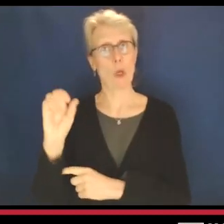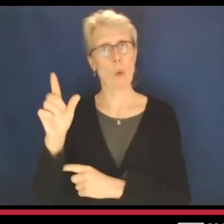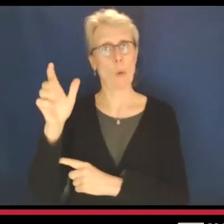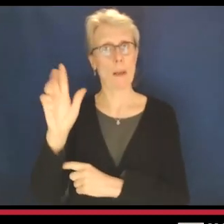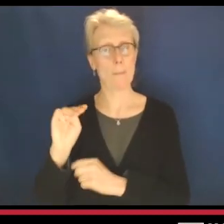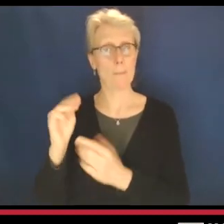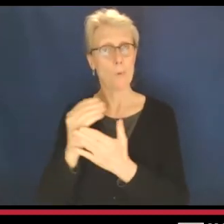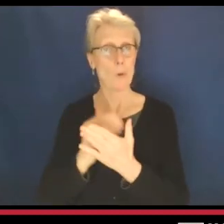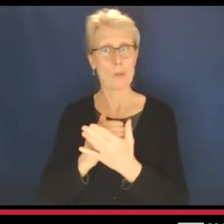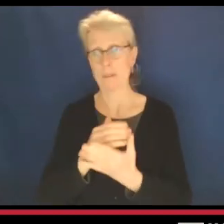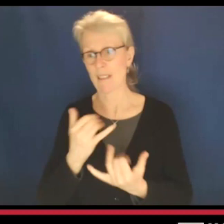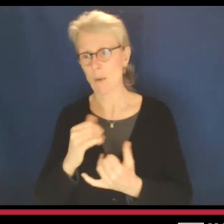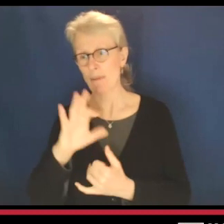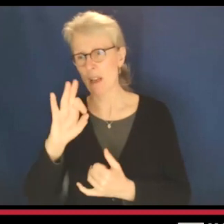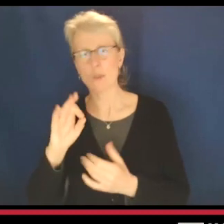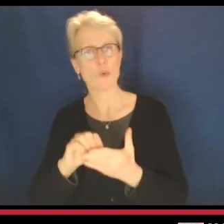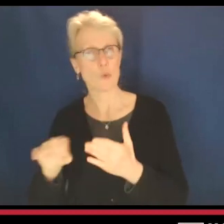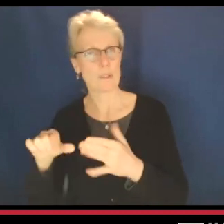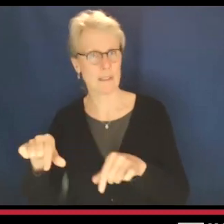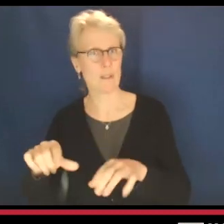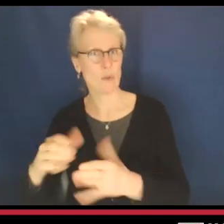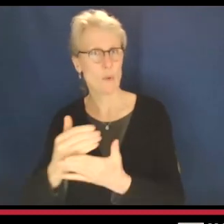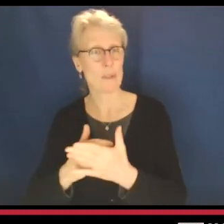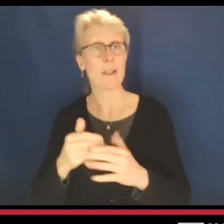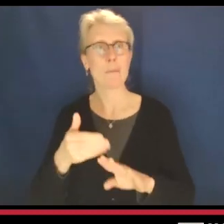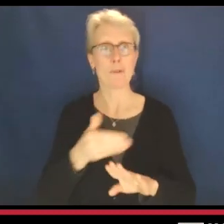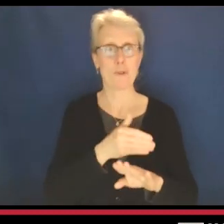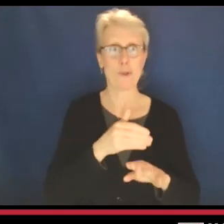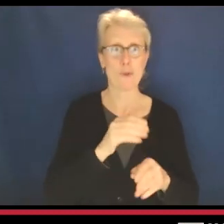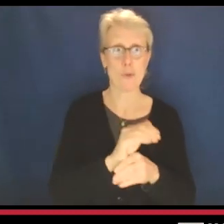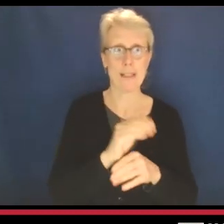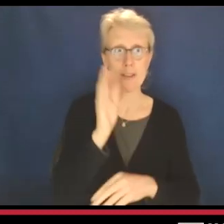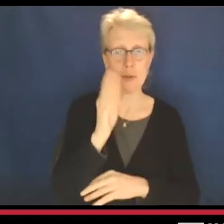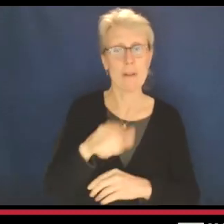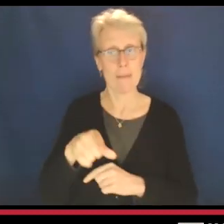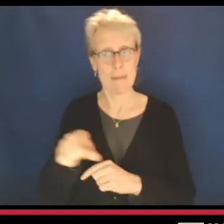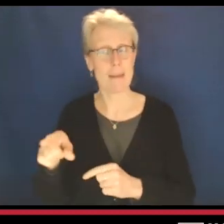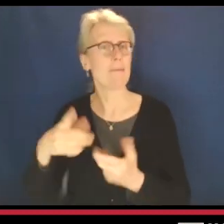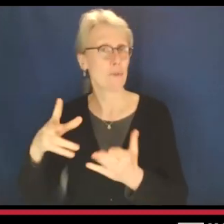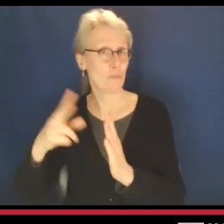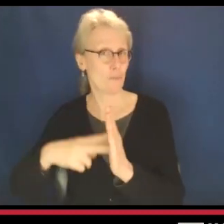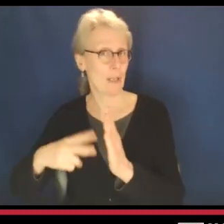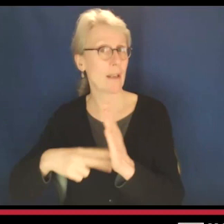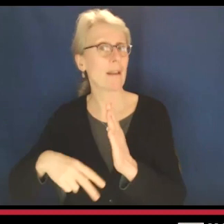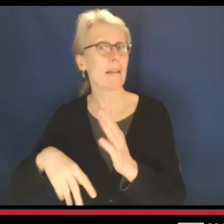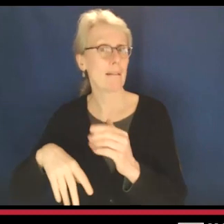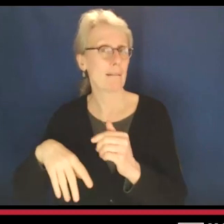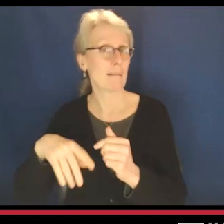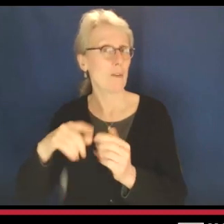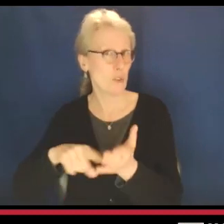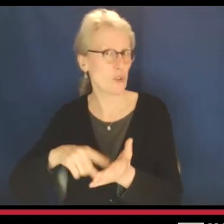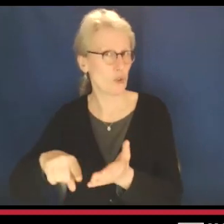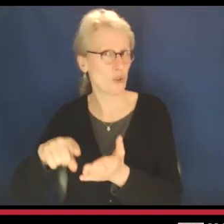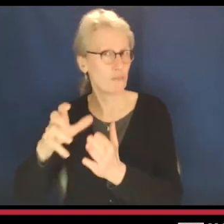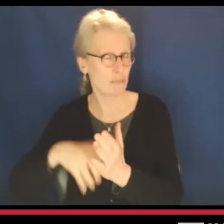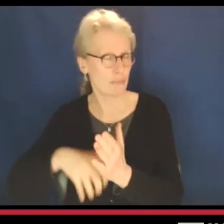class. And in advance of tonight's talk, they read a paper that was related to this talk. So I've got a couple questions from them. We'll turn it over to the audience